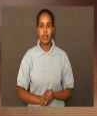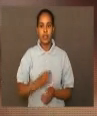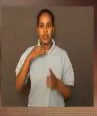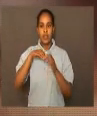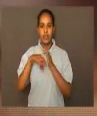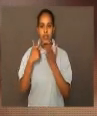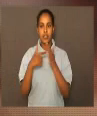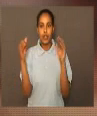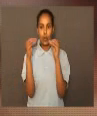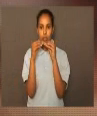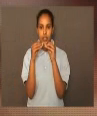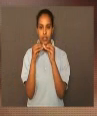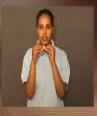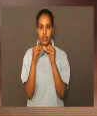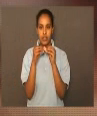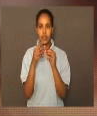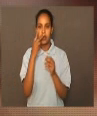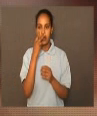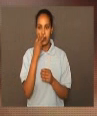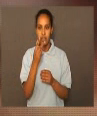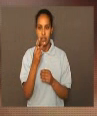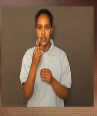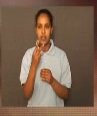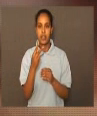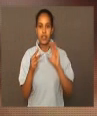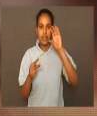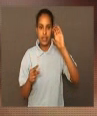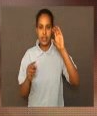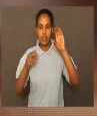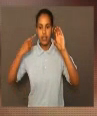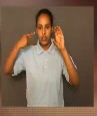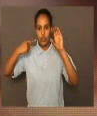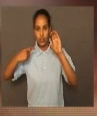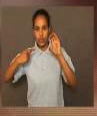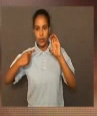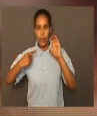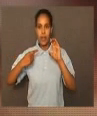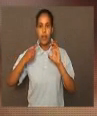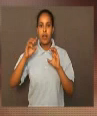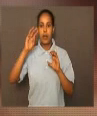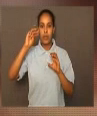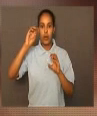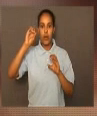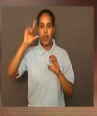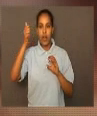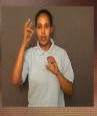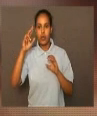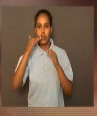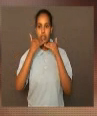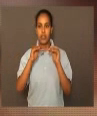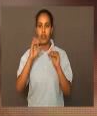In this equation, C subscript G is the molar